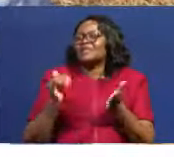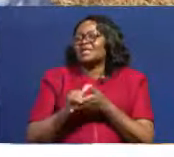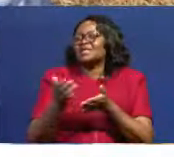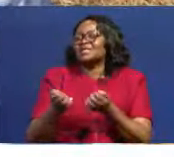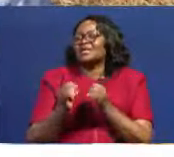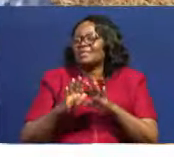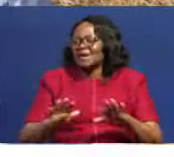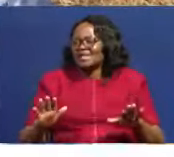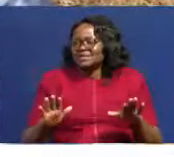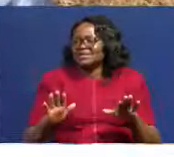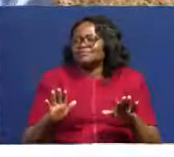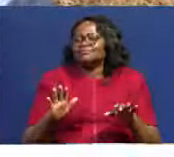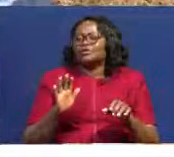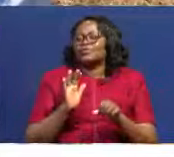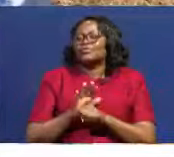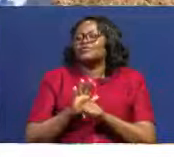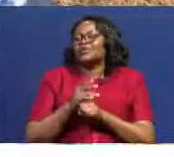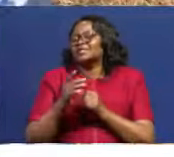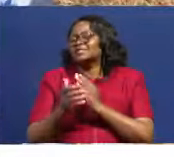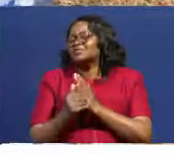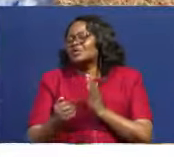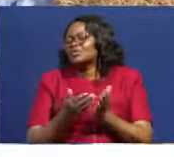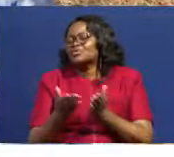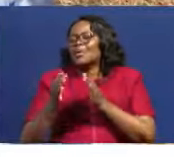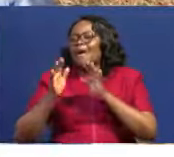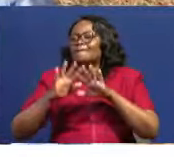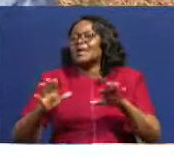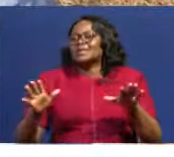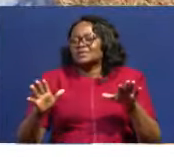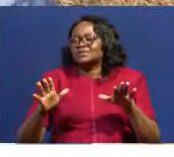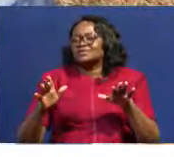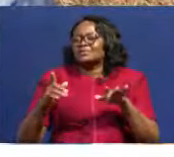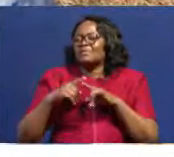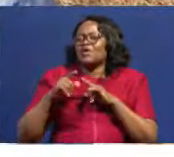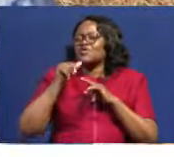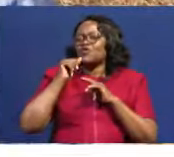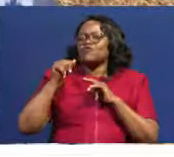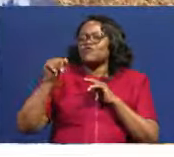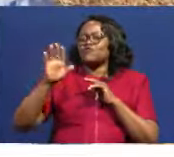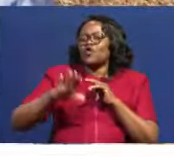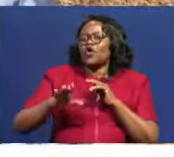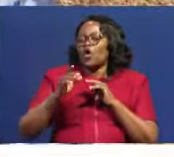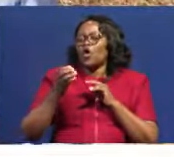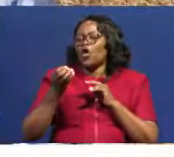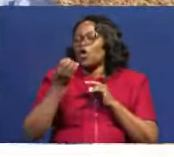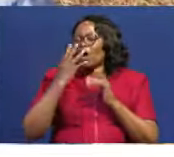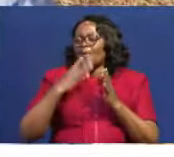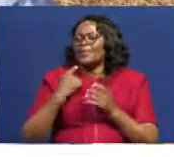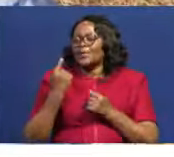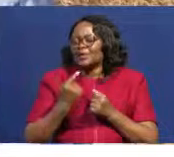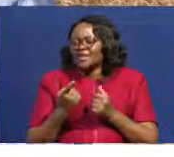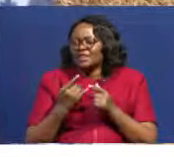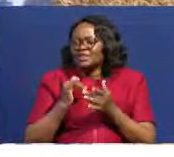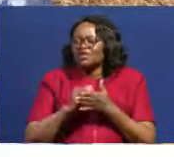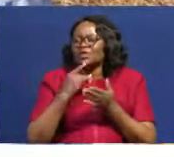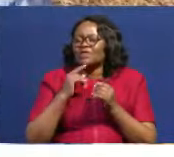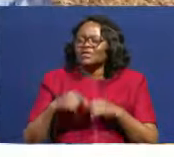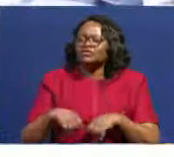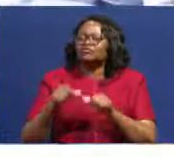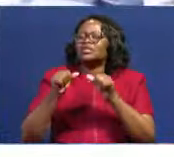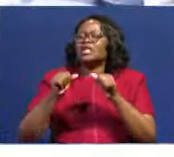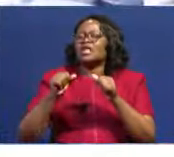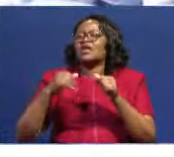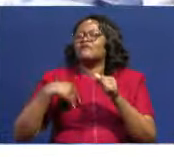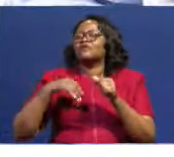irrigation schemes now, we are changing them to be market driven instead of just producing for the local consumption. And that way now they'll be sustainable and they'll have a lot of